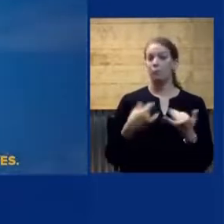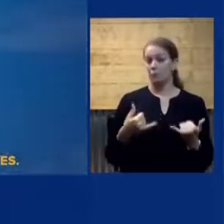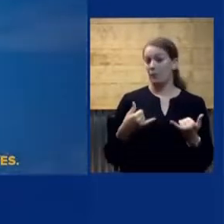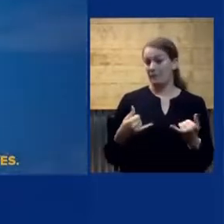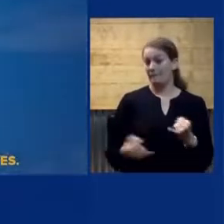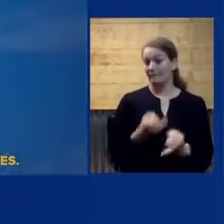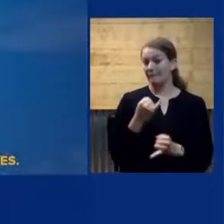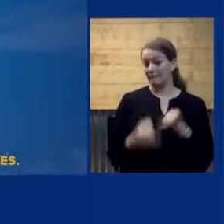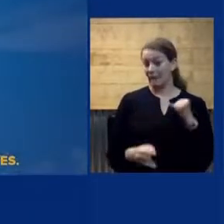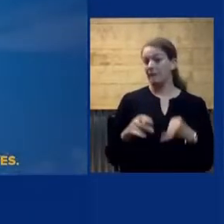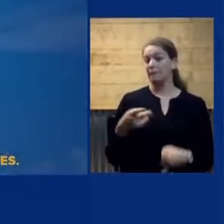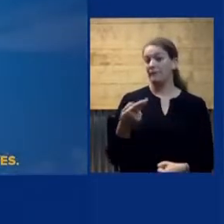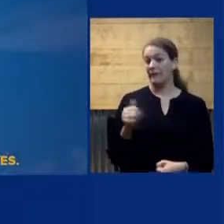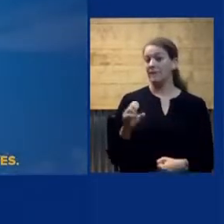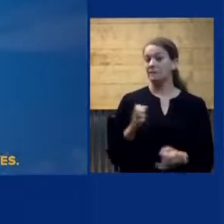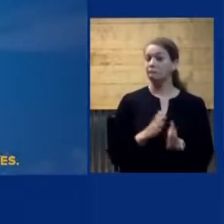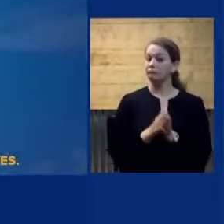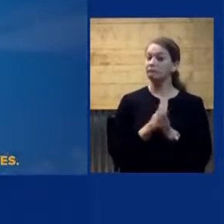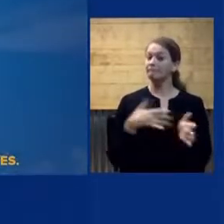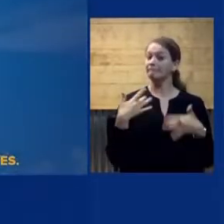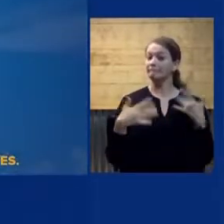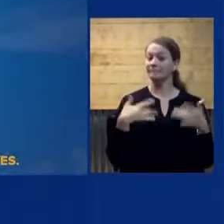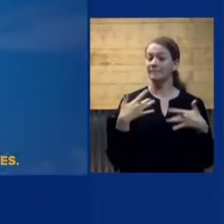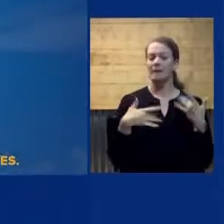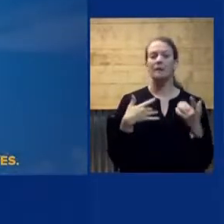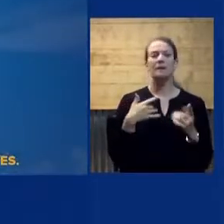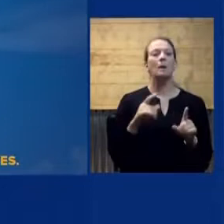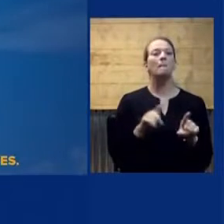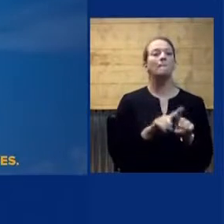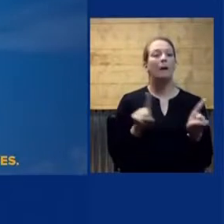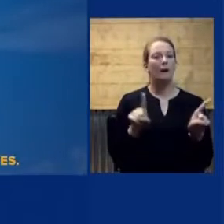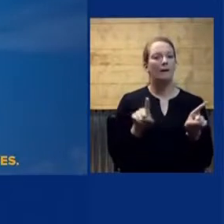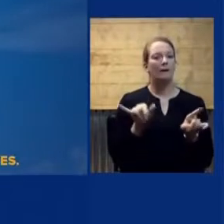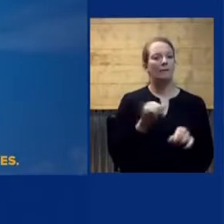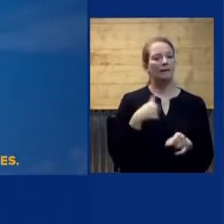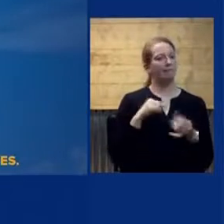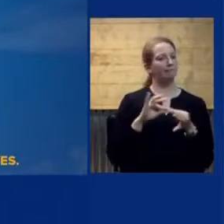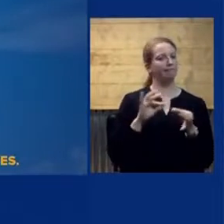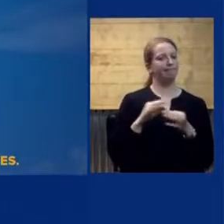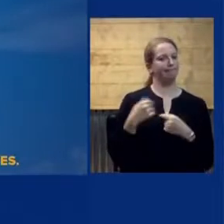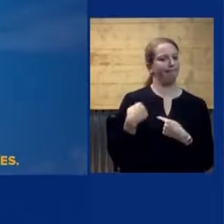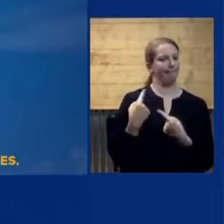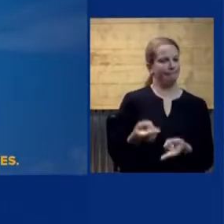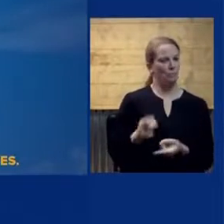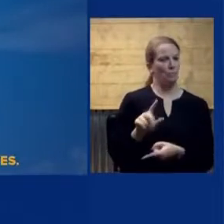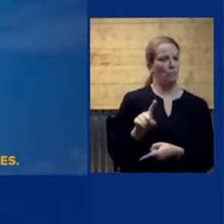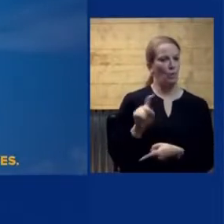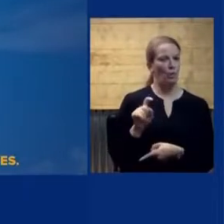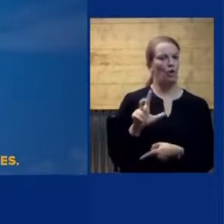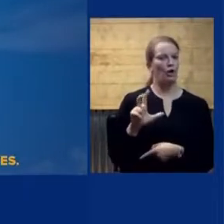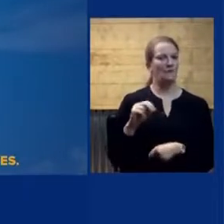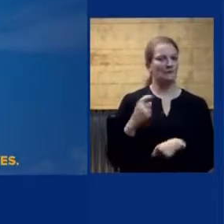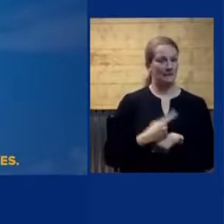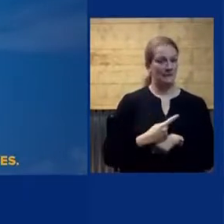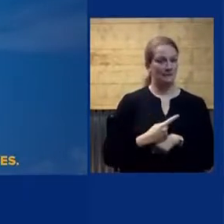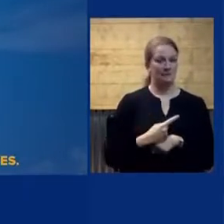that. But as I've said every day for the past 130 days, we're making